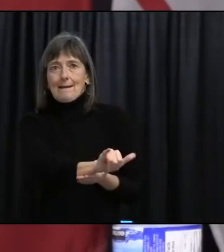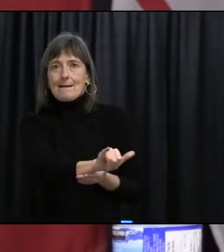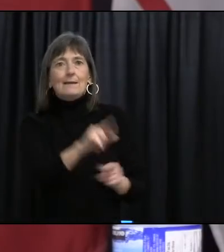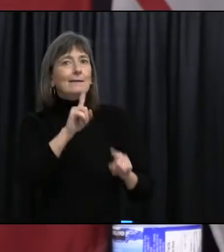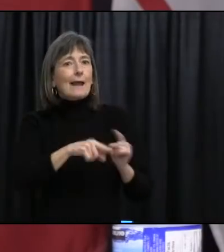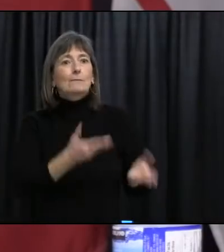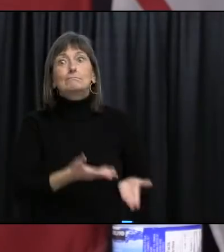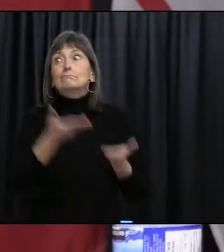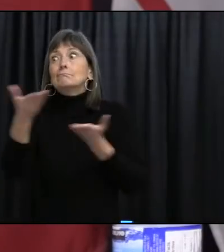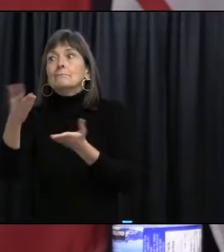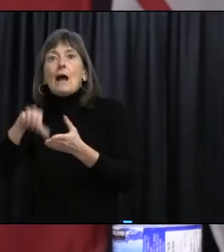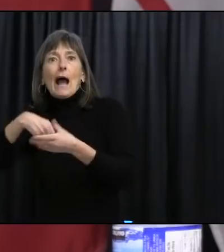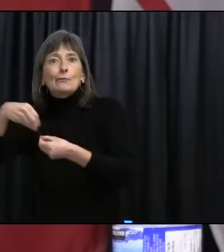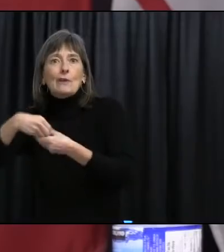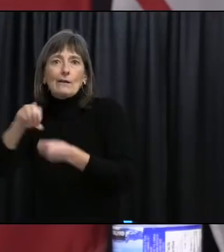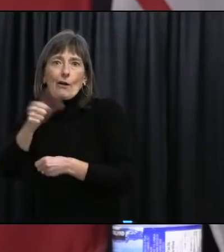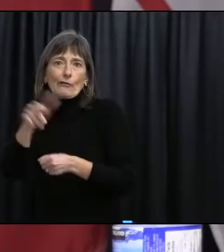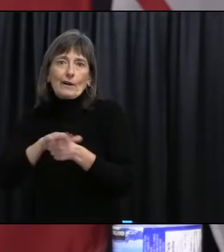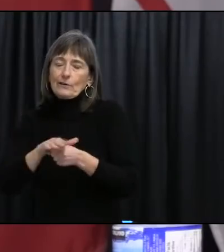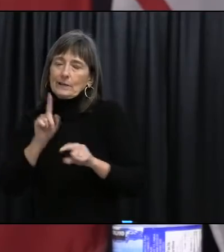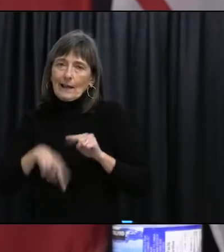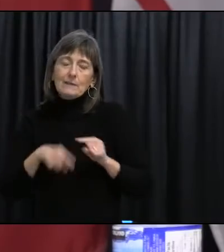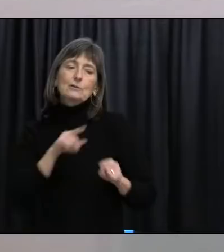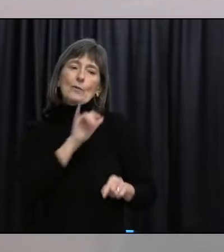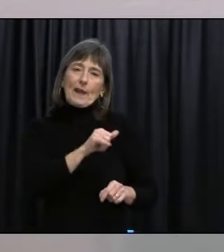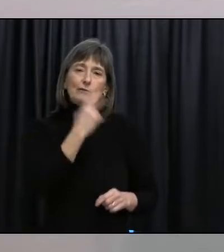at the Health Science Centre.